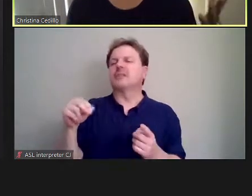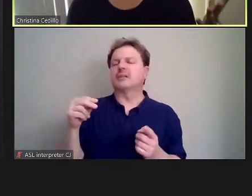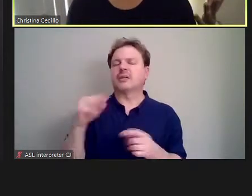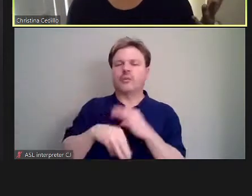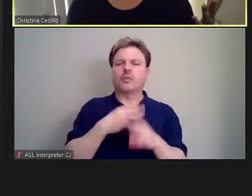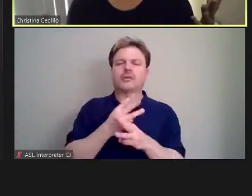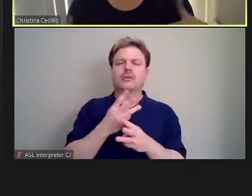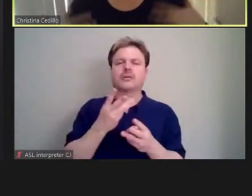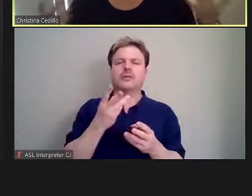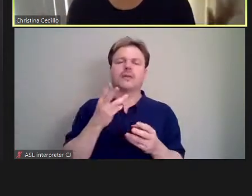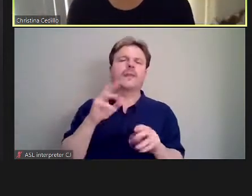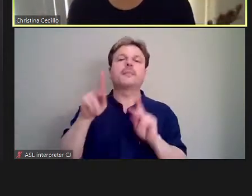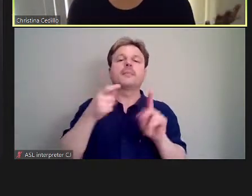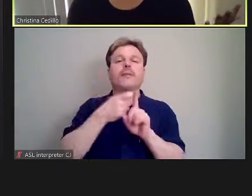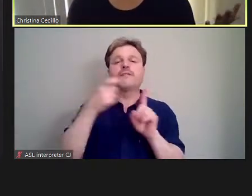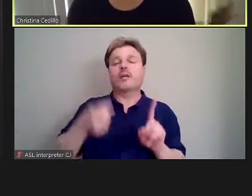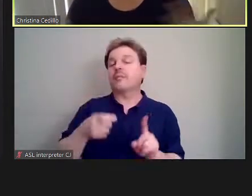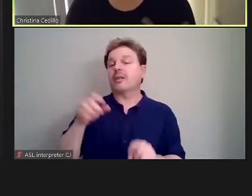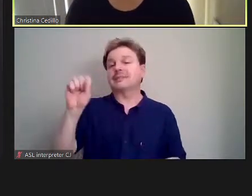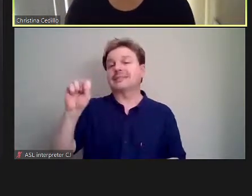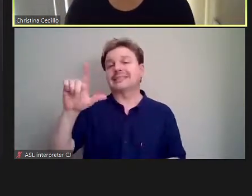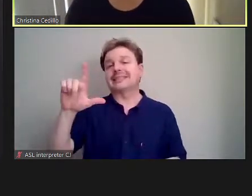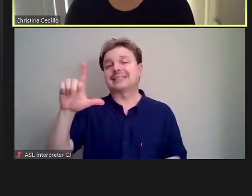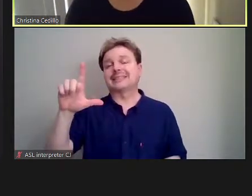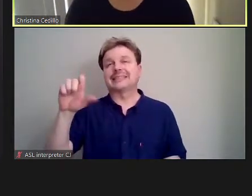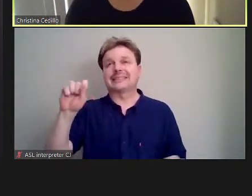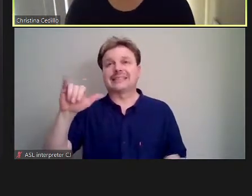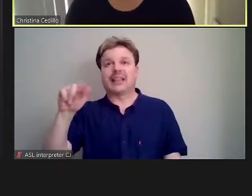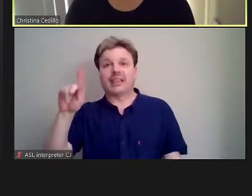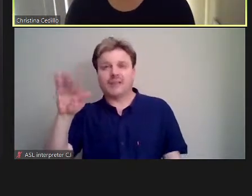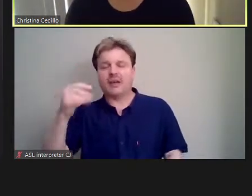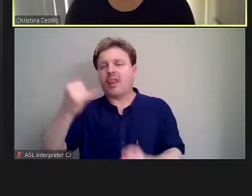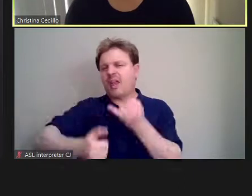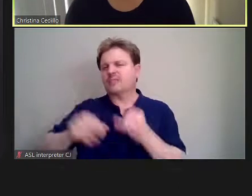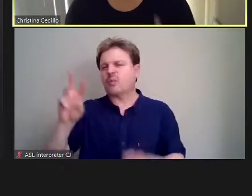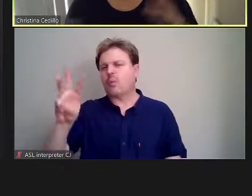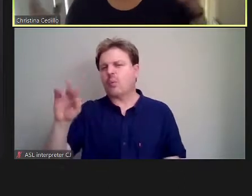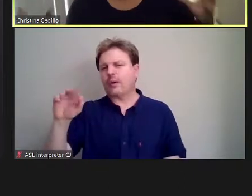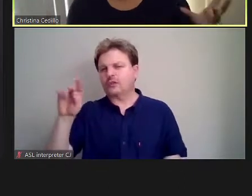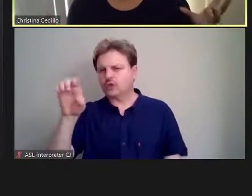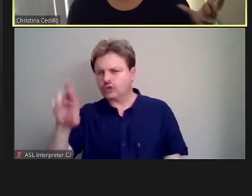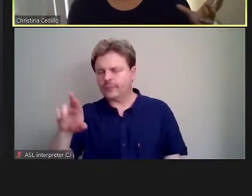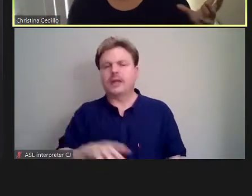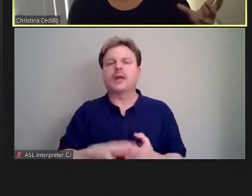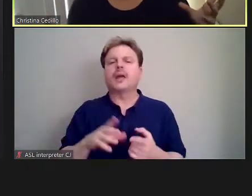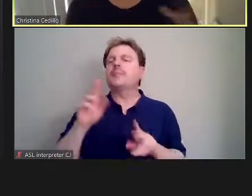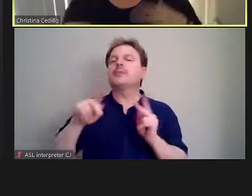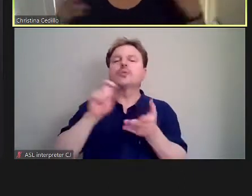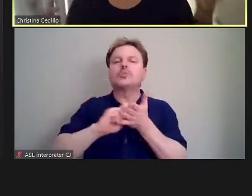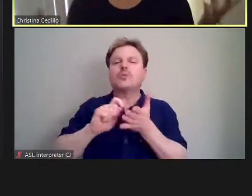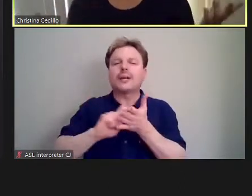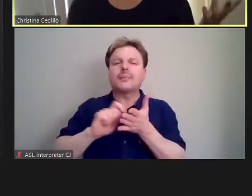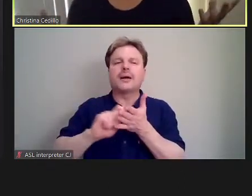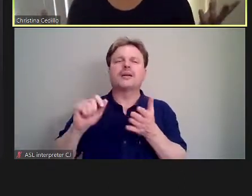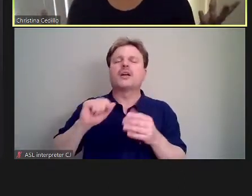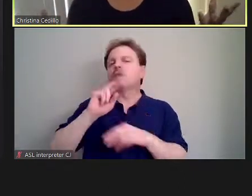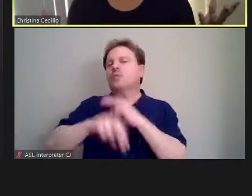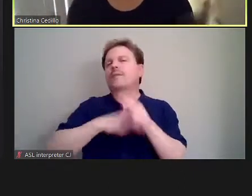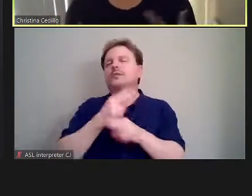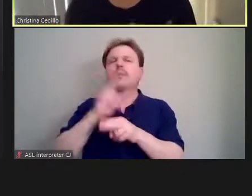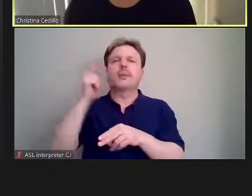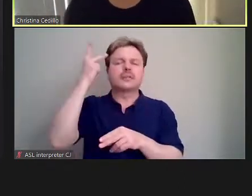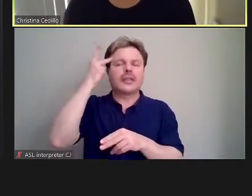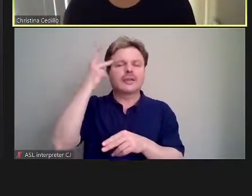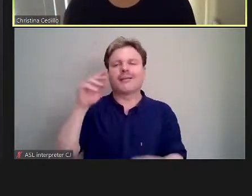people like Sylvia Winter and people who write about pluriversal politics like